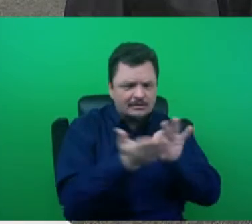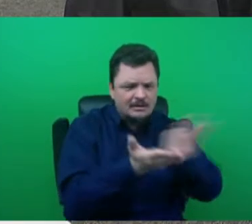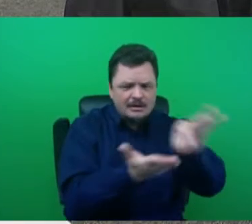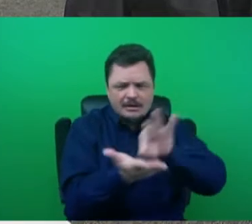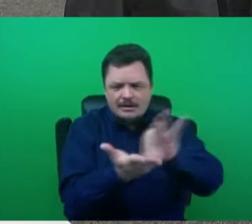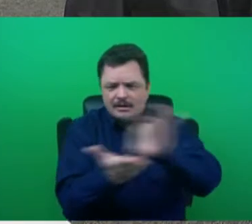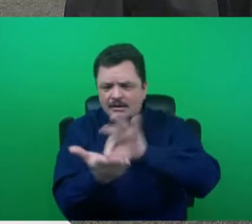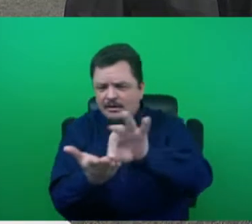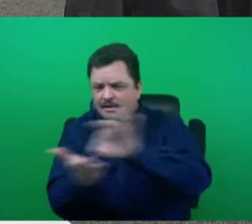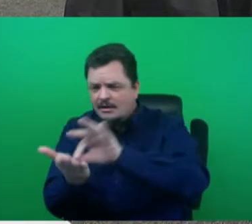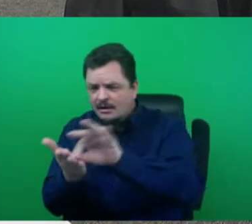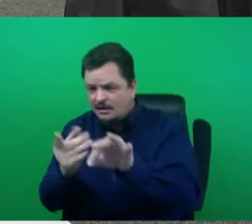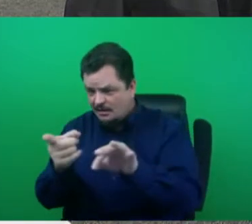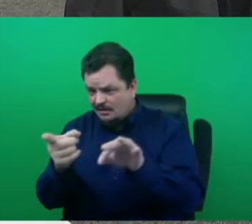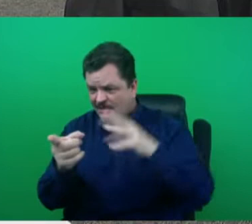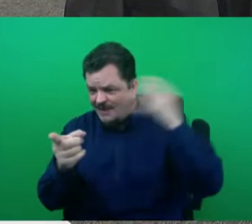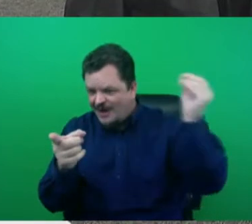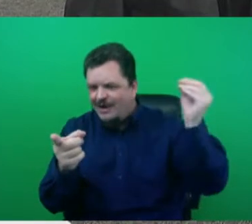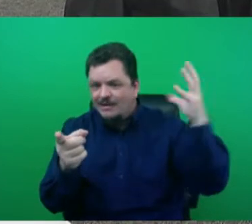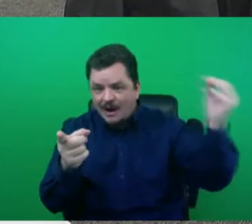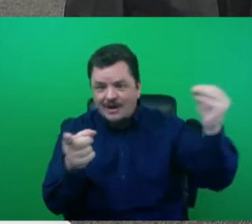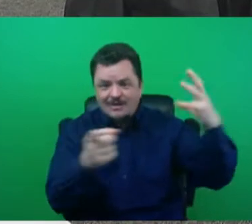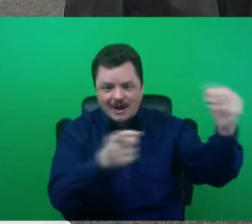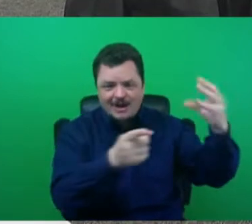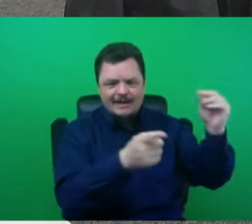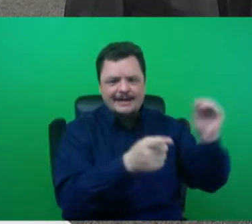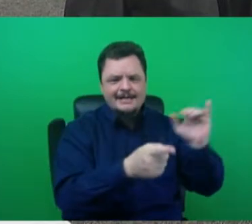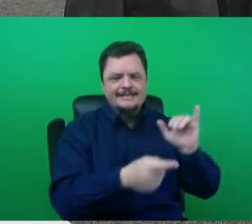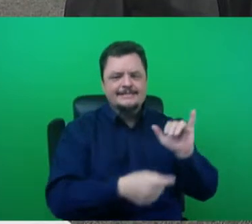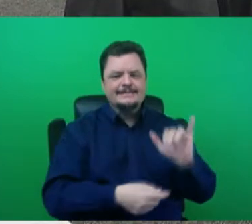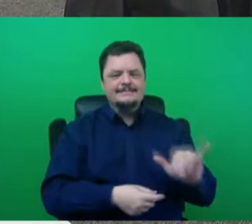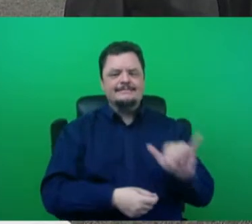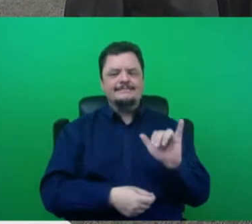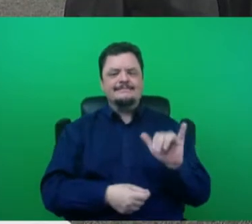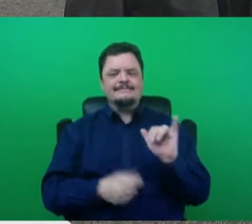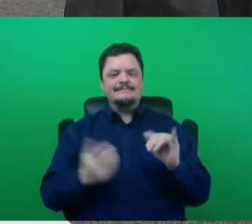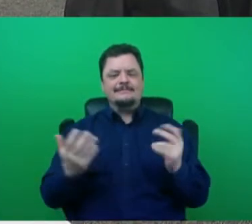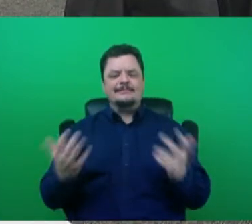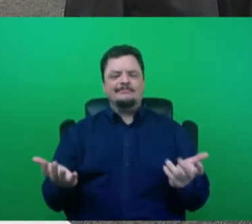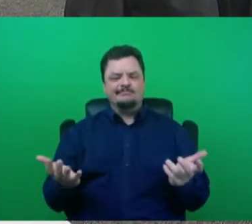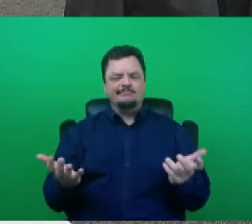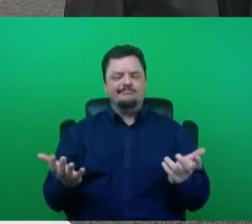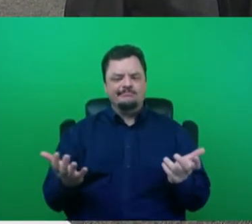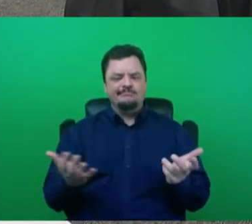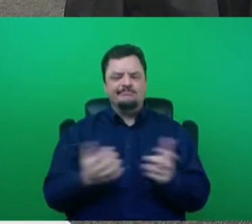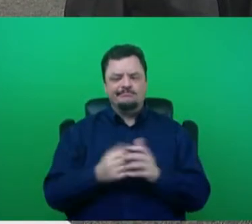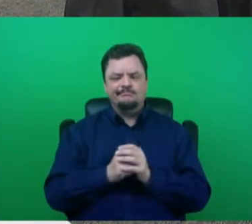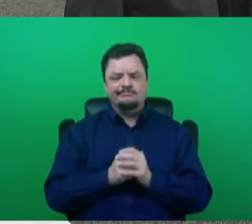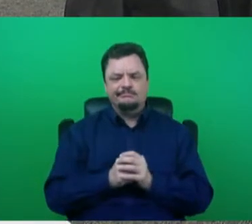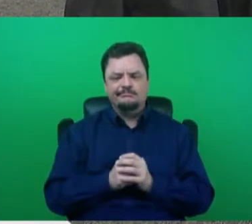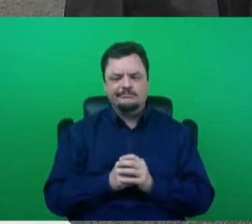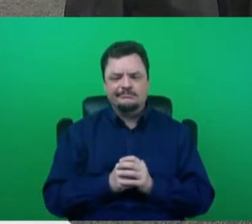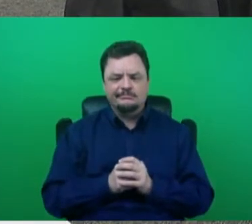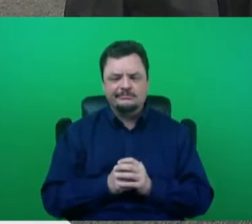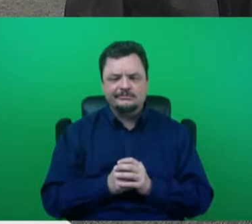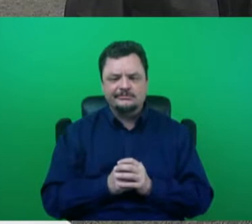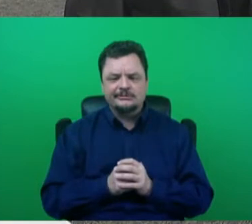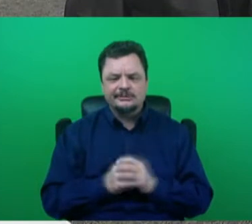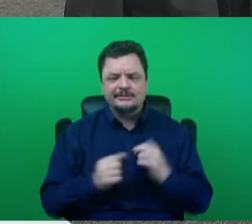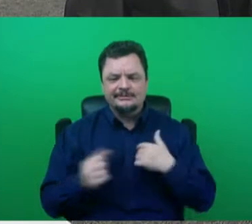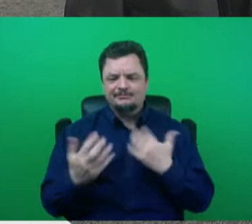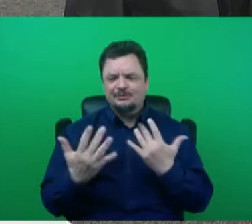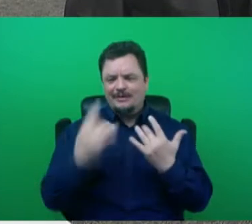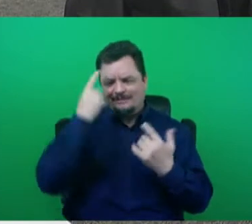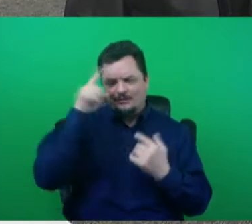4, okay? And we'll wait until Council Member Donaldson gets here. I could probably be here for the first